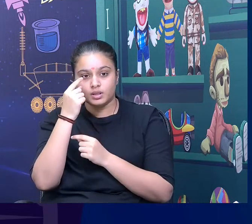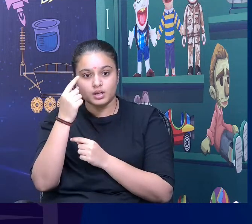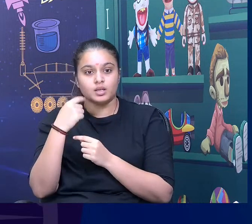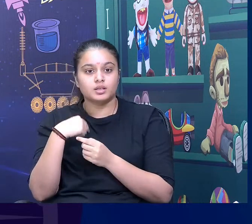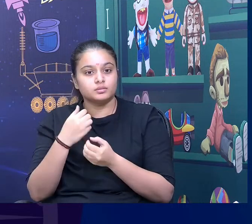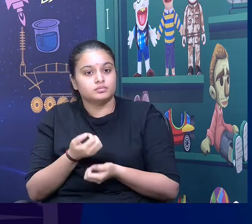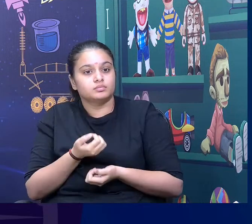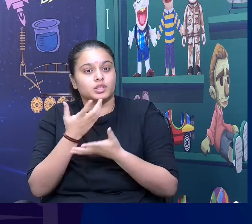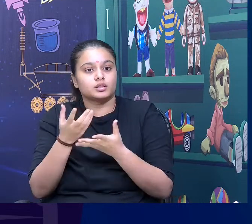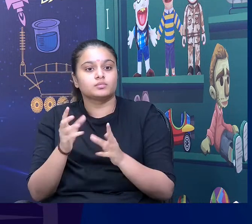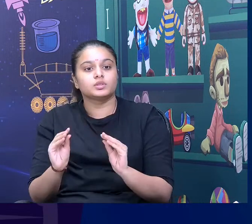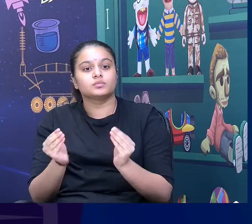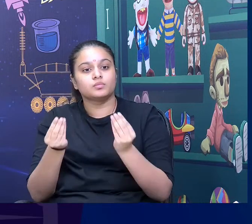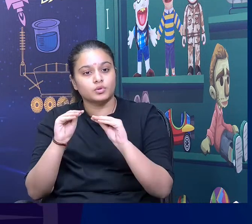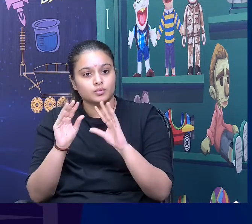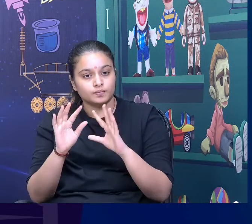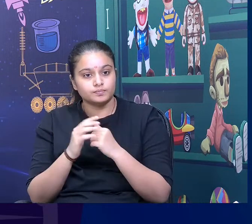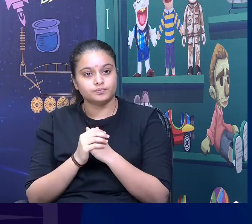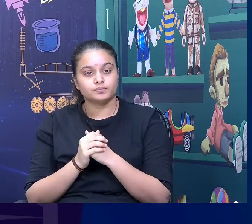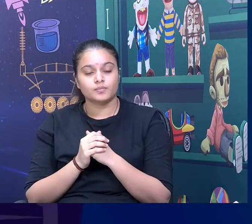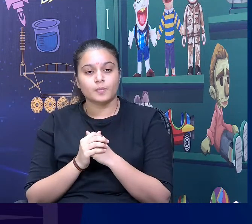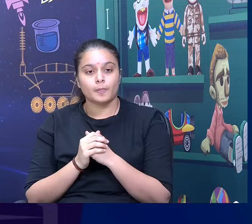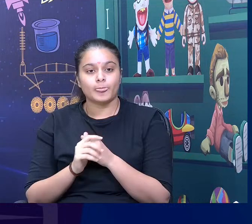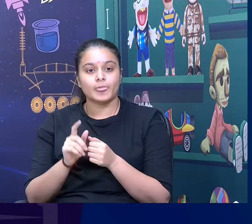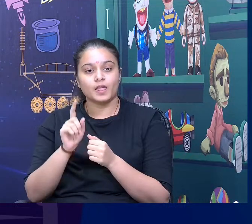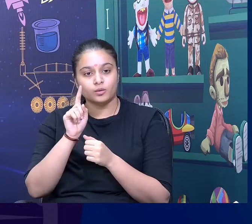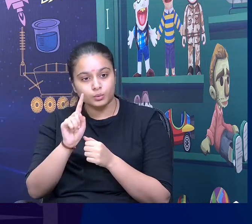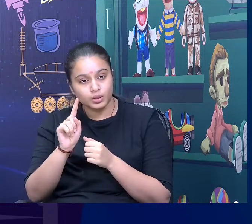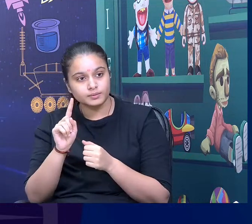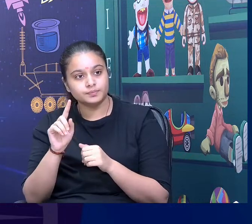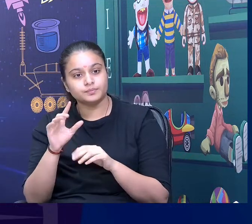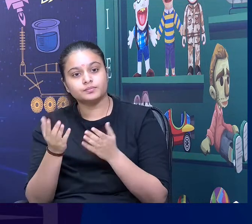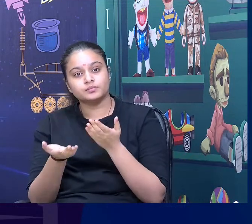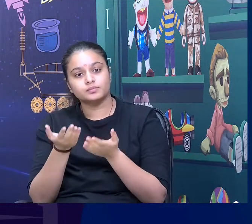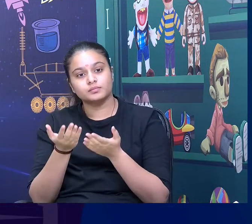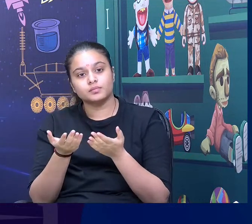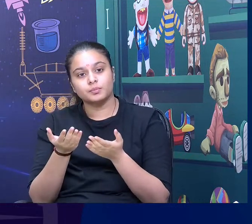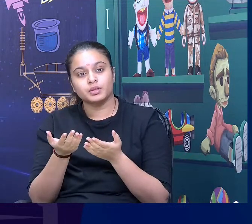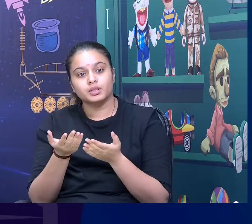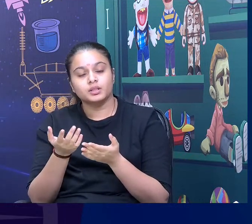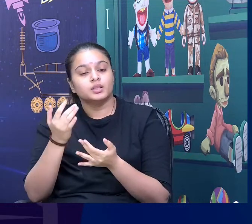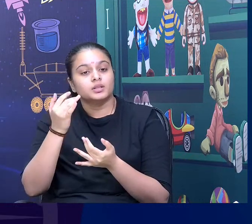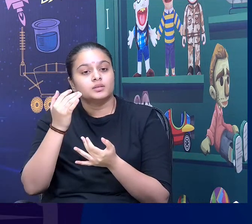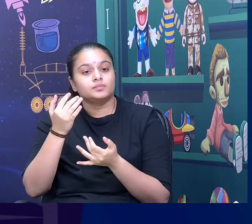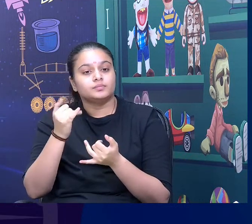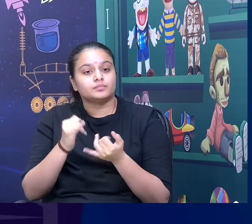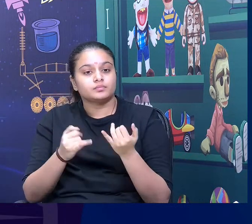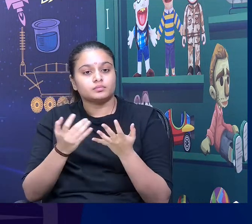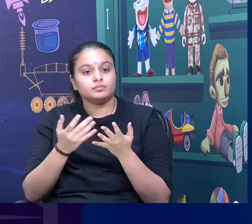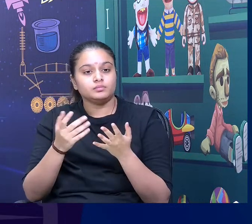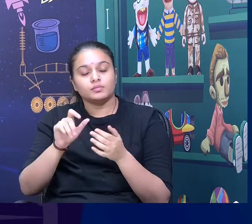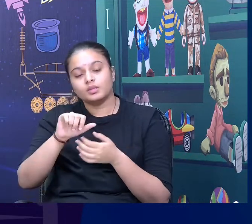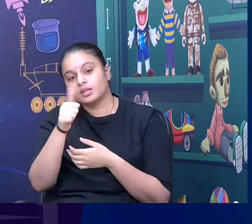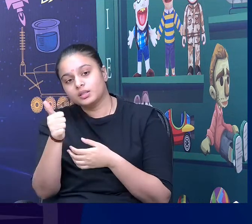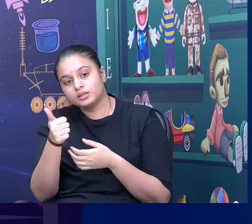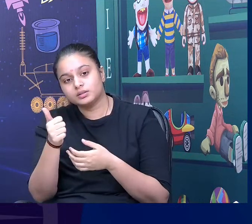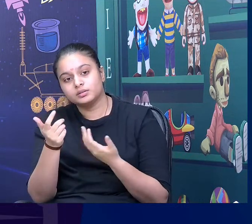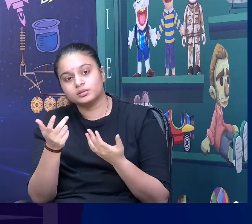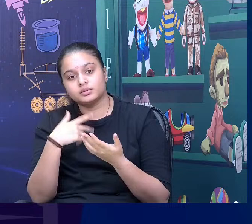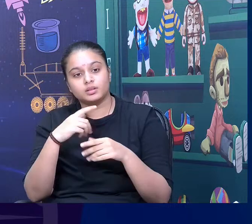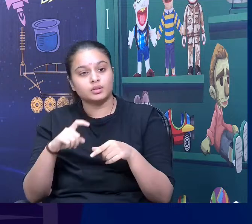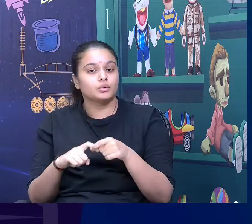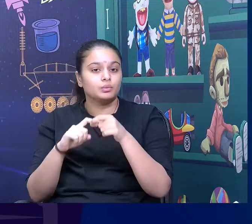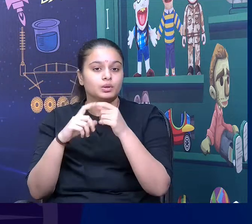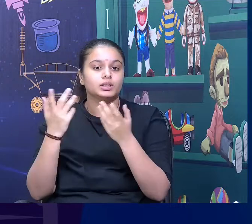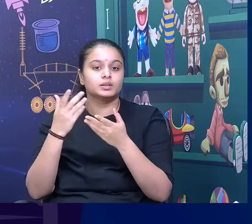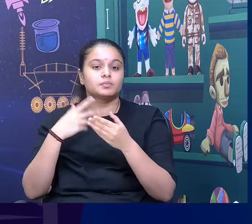So where on one aspect one might be lacking, on another aspect or another quality